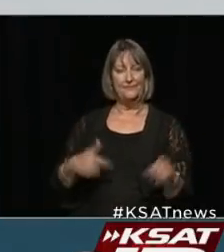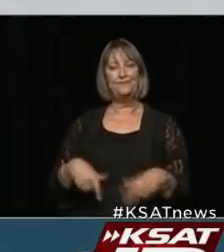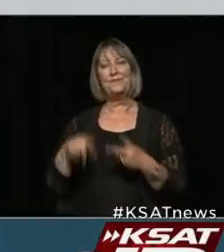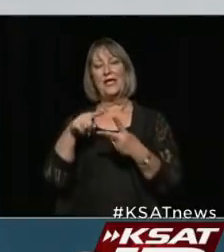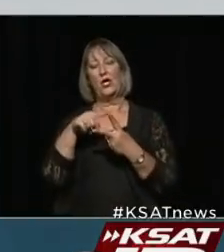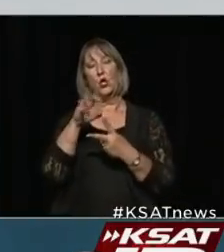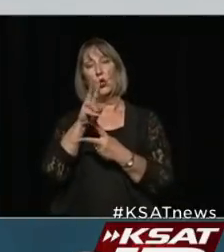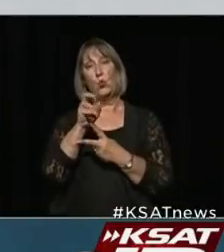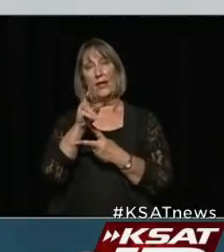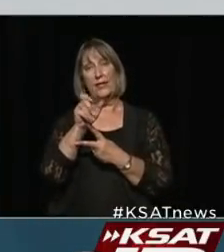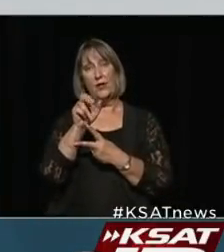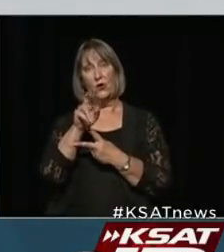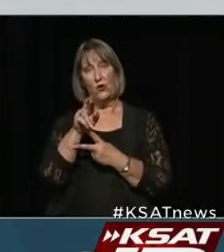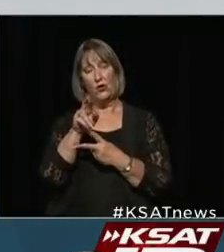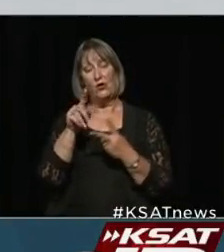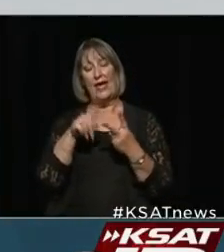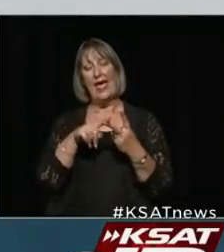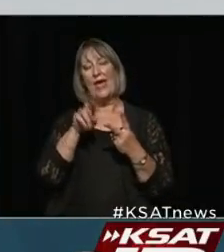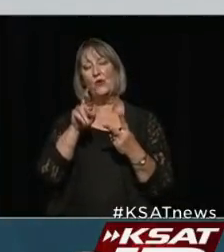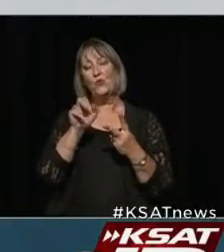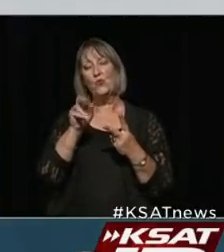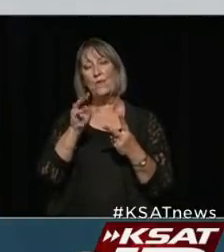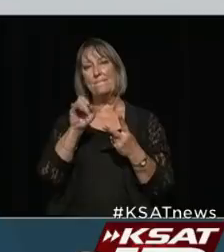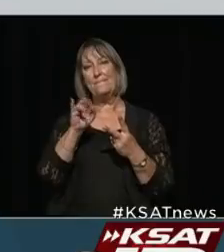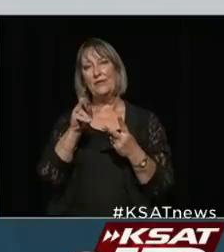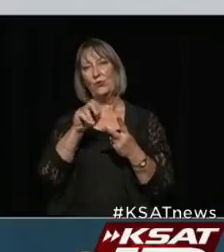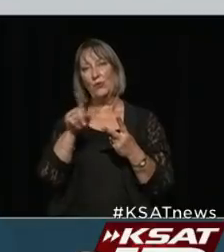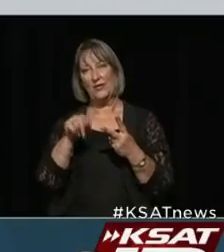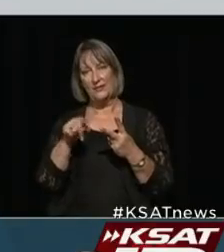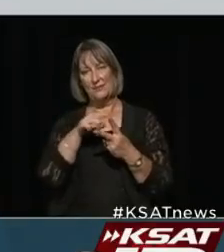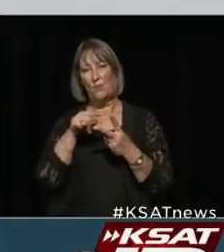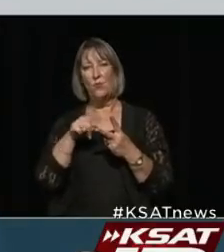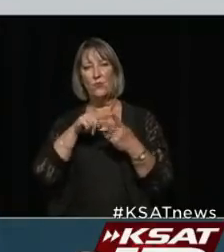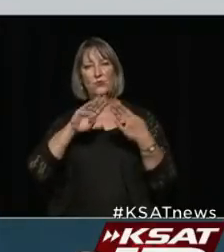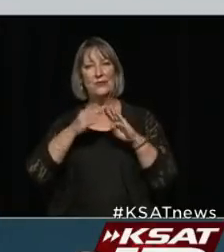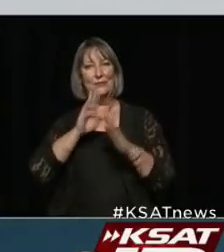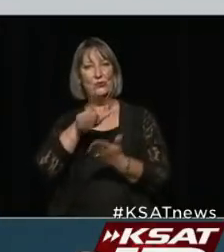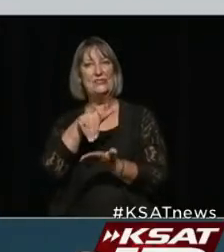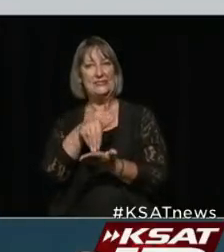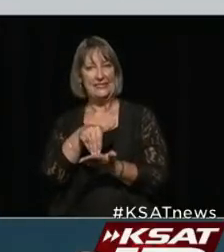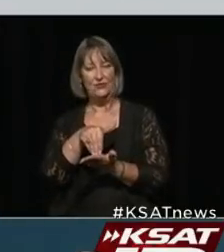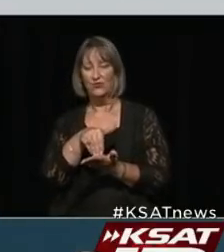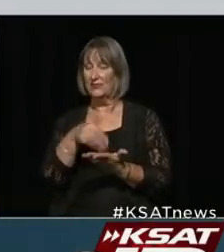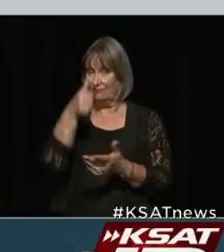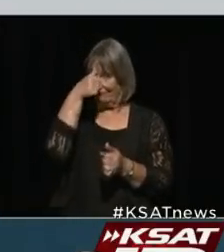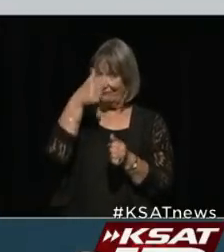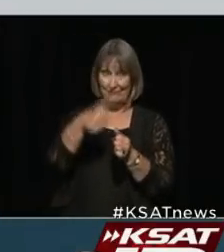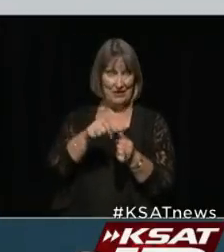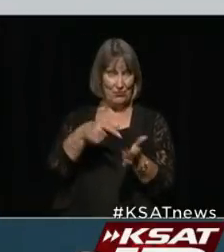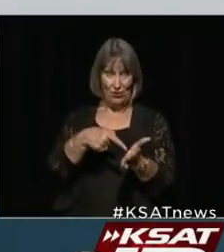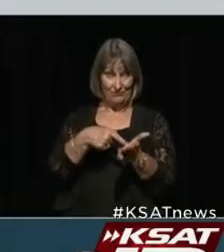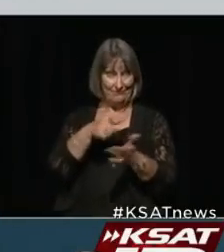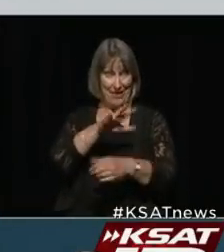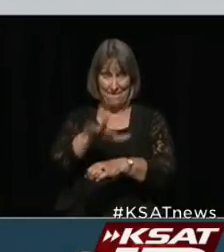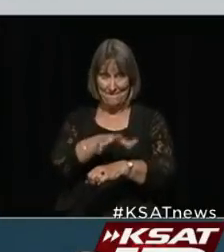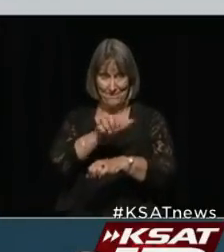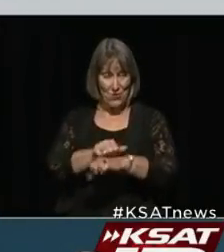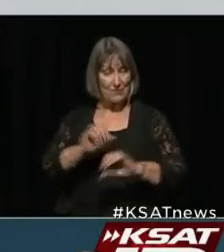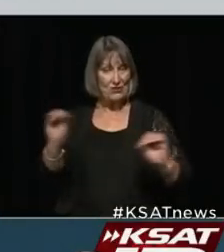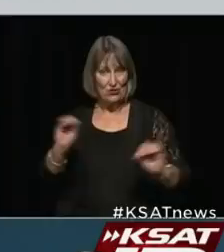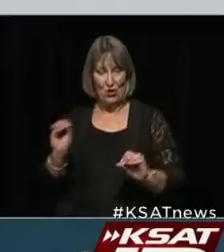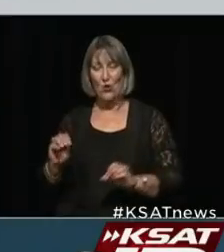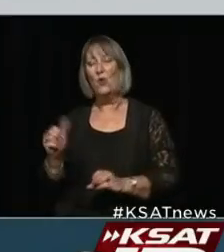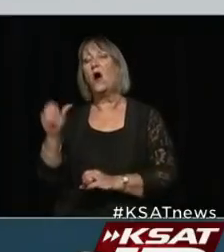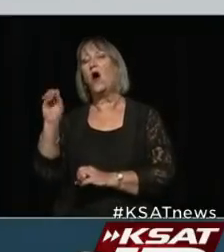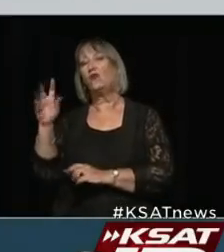Community Center. COVID walk-up testing sites, again, no appointment is required. They're operating from the 13th through the